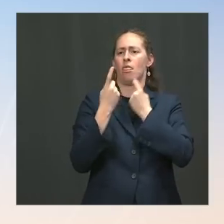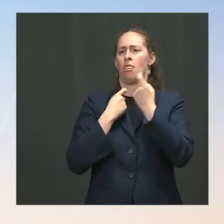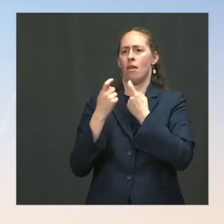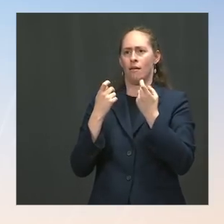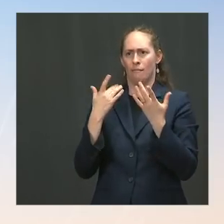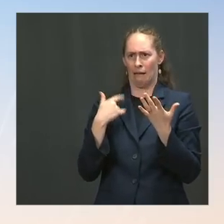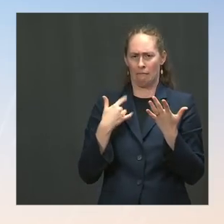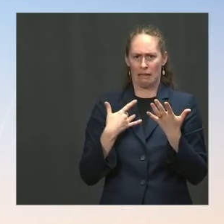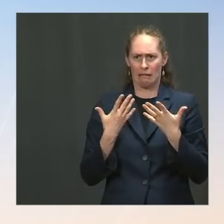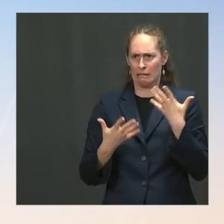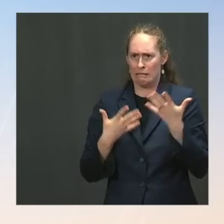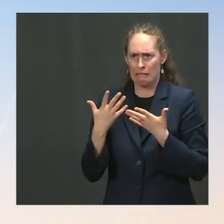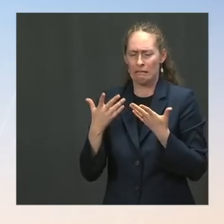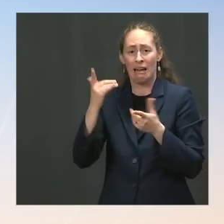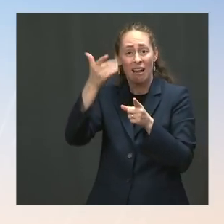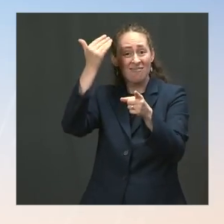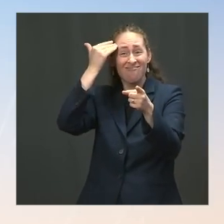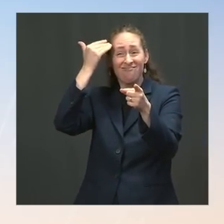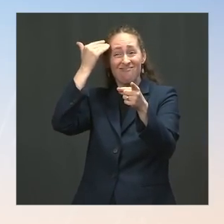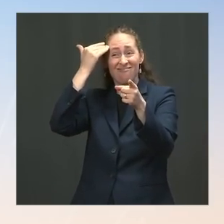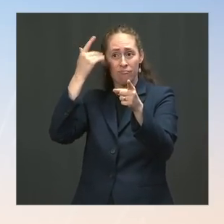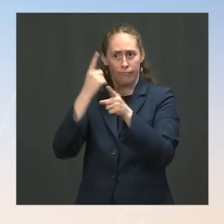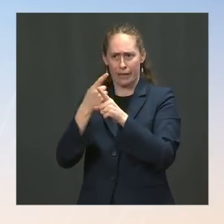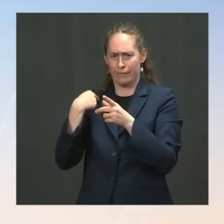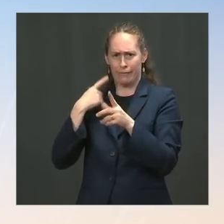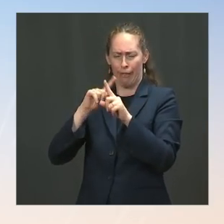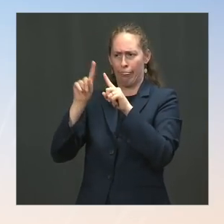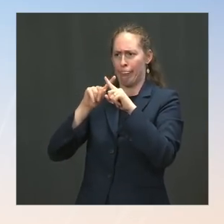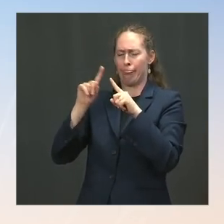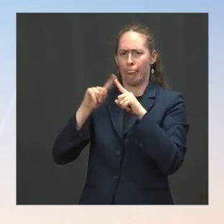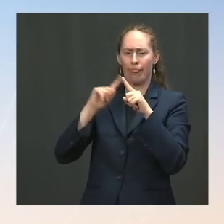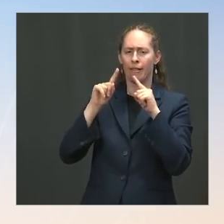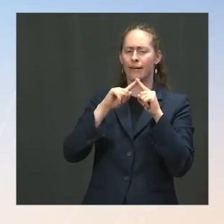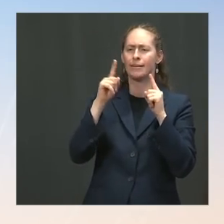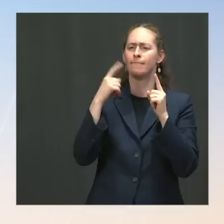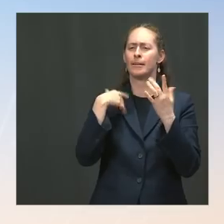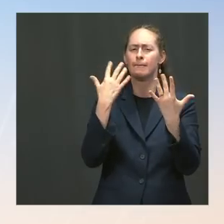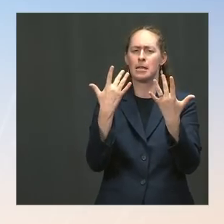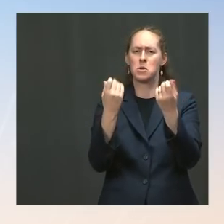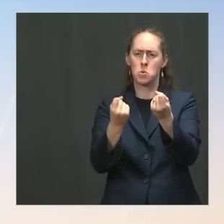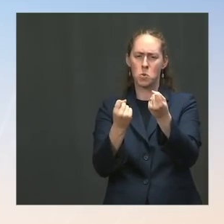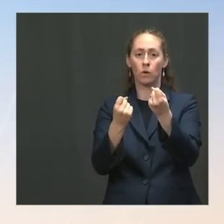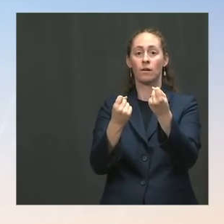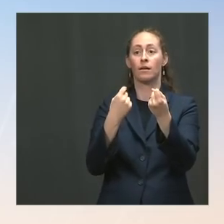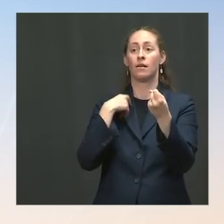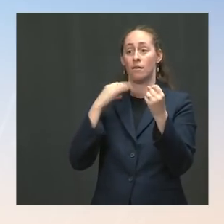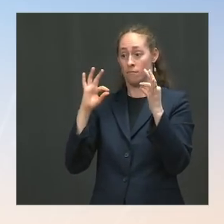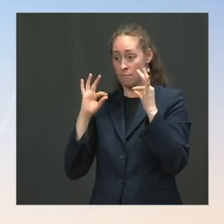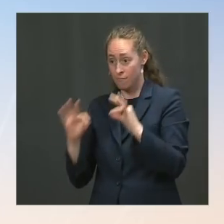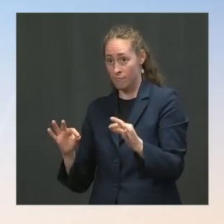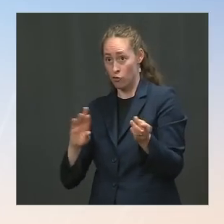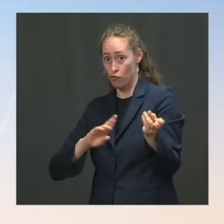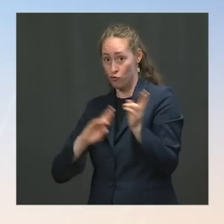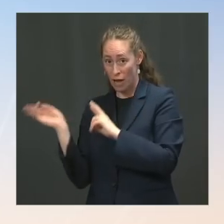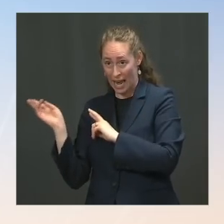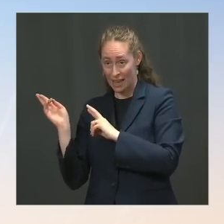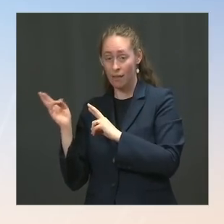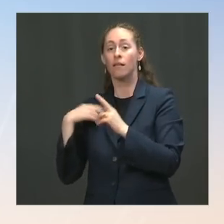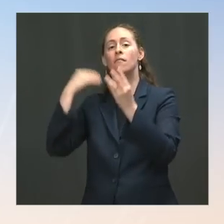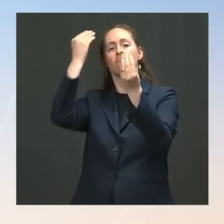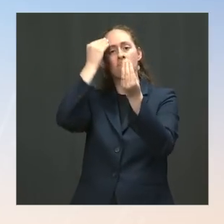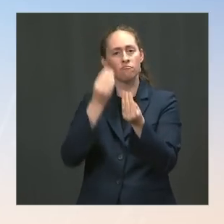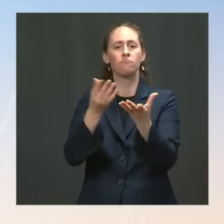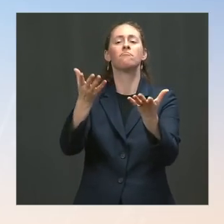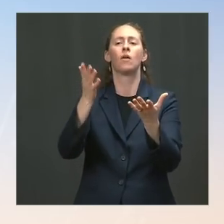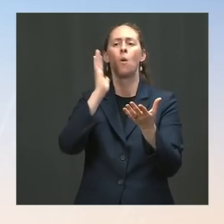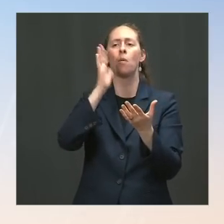But that's what our focus is. So that is certainly under strong consideration, but it is under a policy process review right